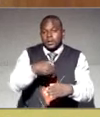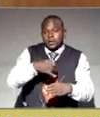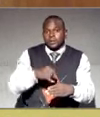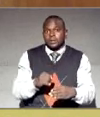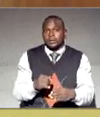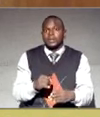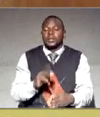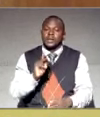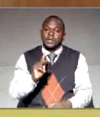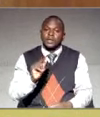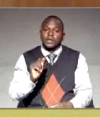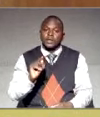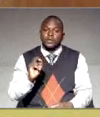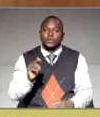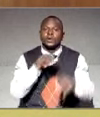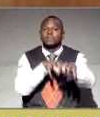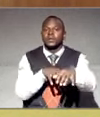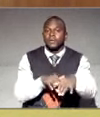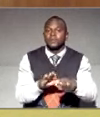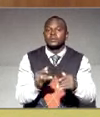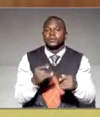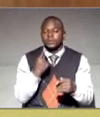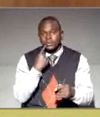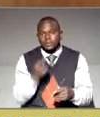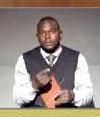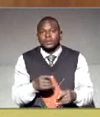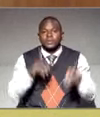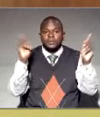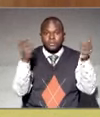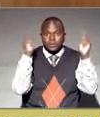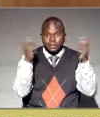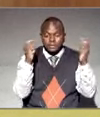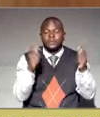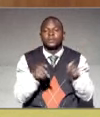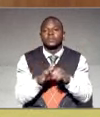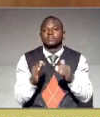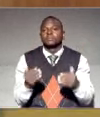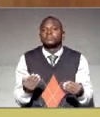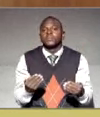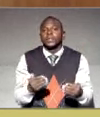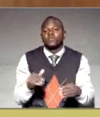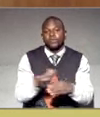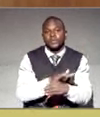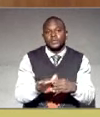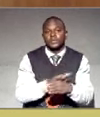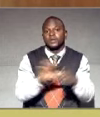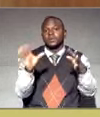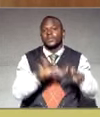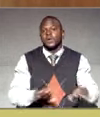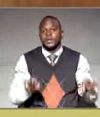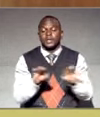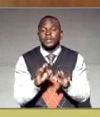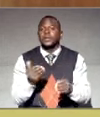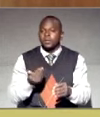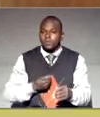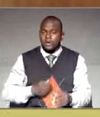NEC Katonga Farm, which is a breeding ground for beef cattle for commercial purposes. We